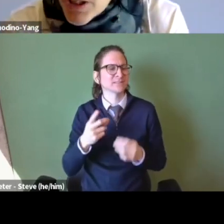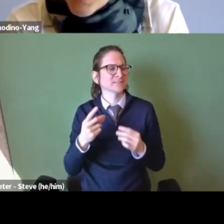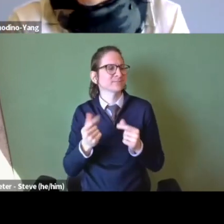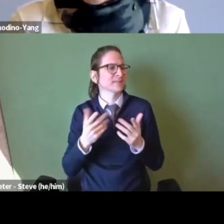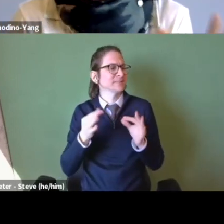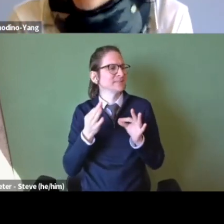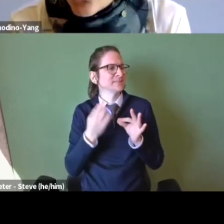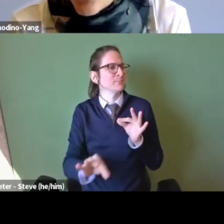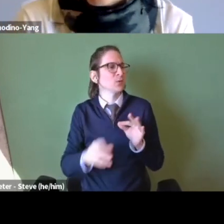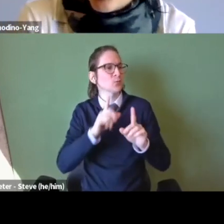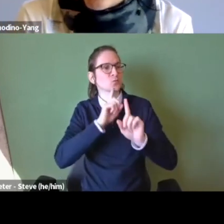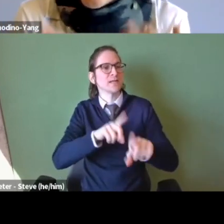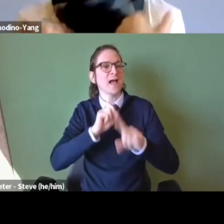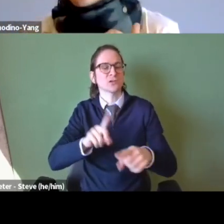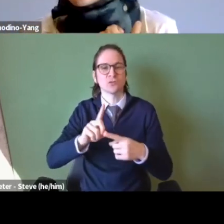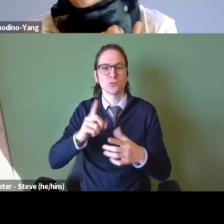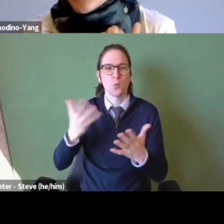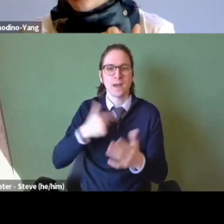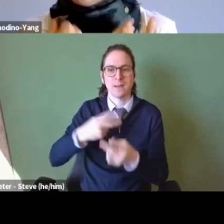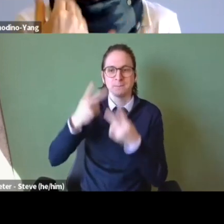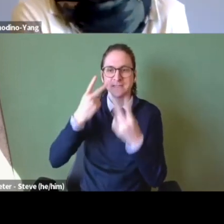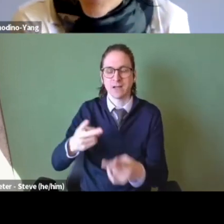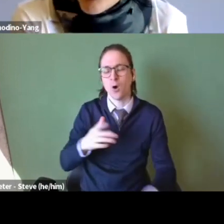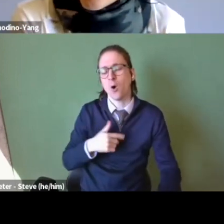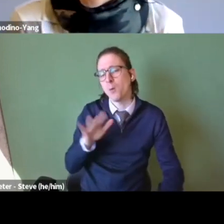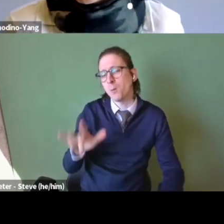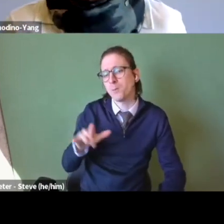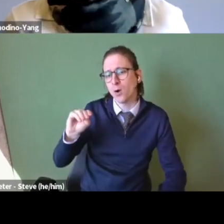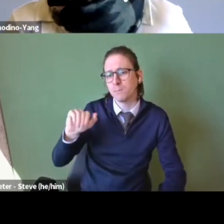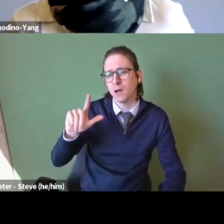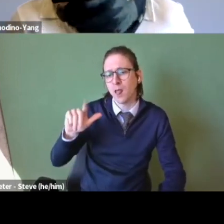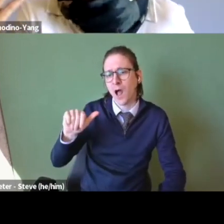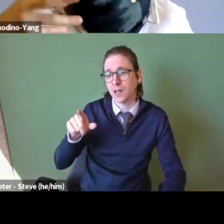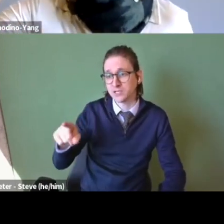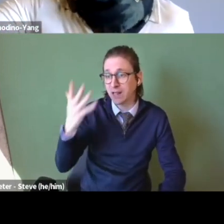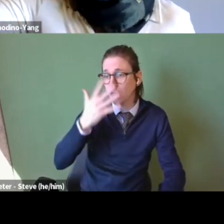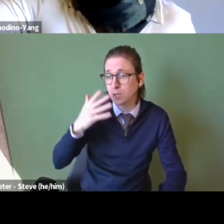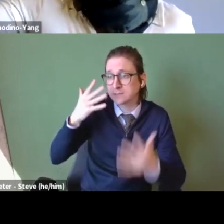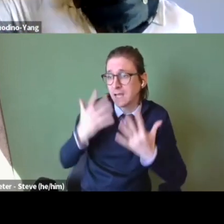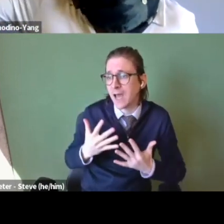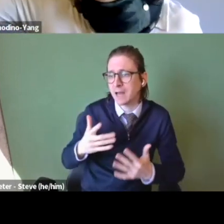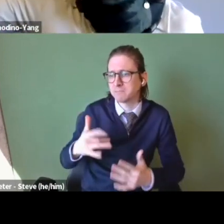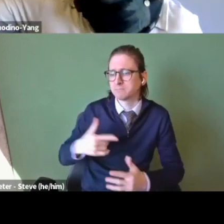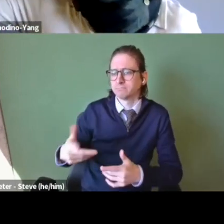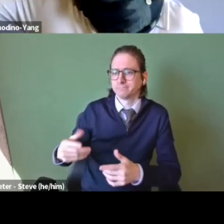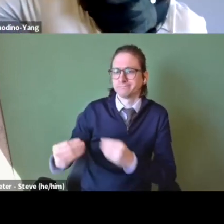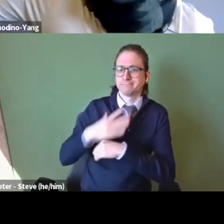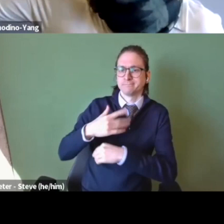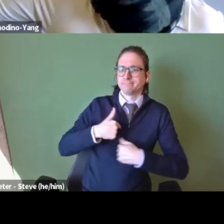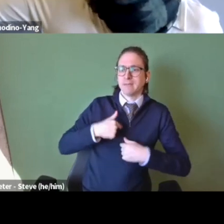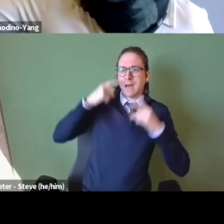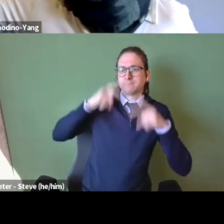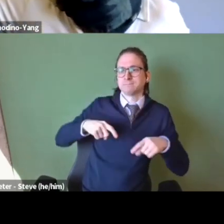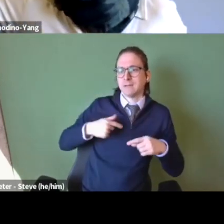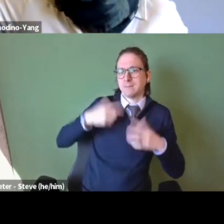oh, poor Malala, like that looks terrible, she's sad, I'm going to be sad too, and have empathy for her, right? But the story that you start